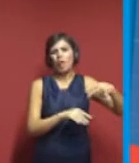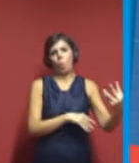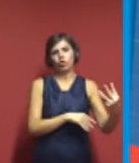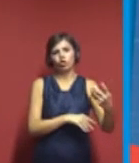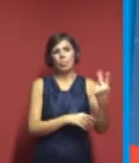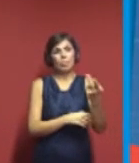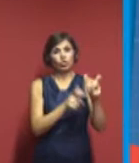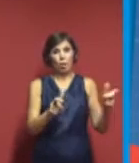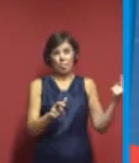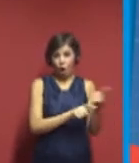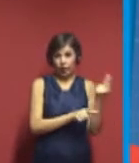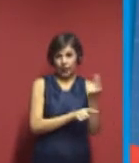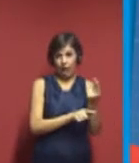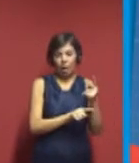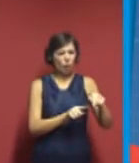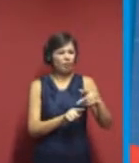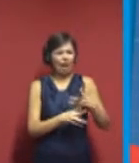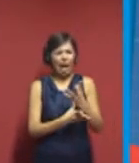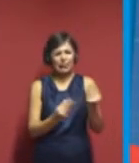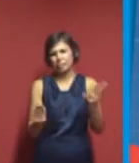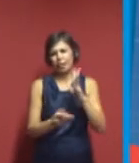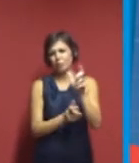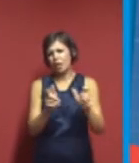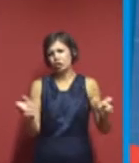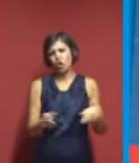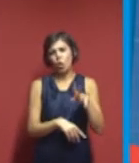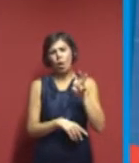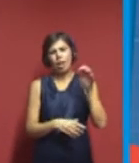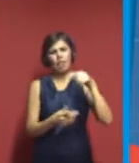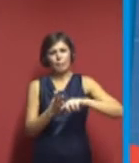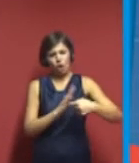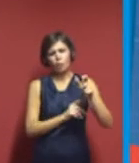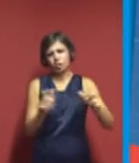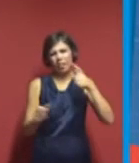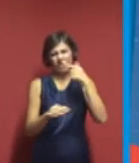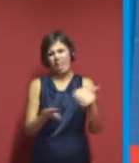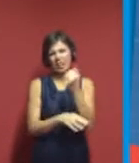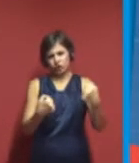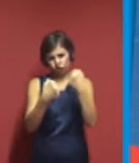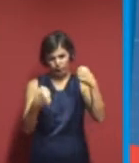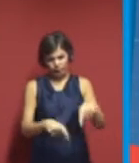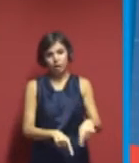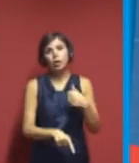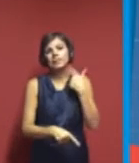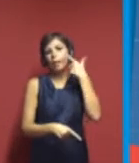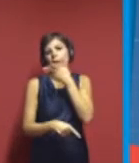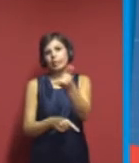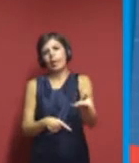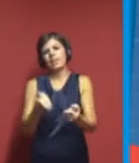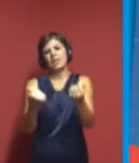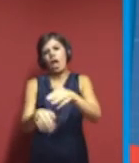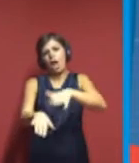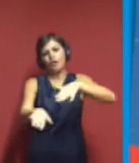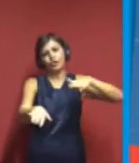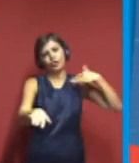traffic accidents were due solely to driver factors. Building self-driving cars will reduce the number of deaths very